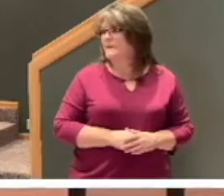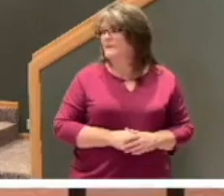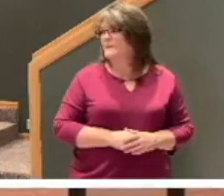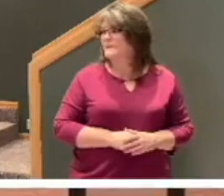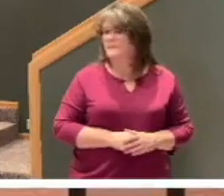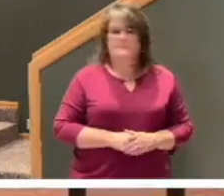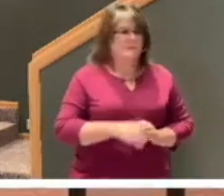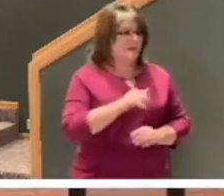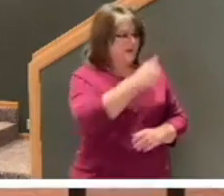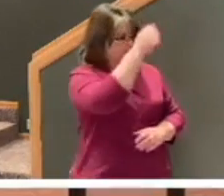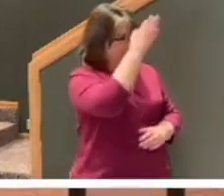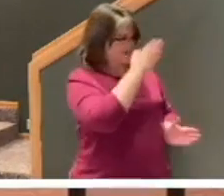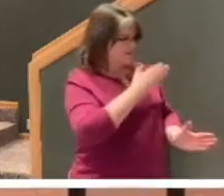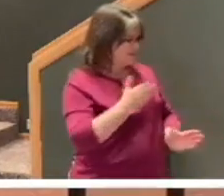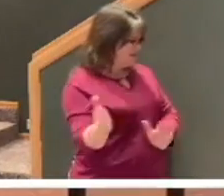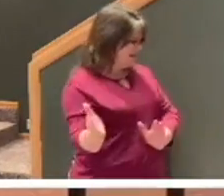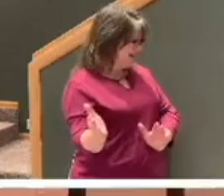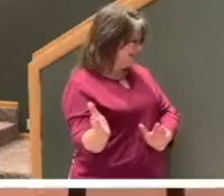This is God's design.